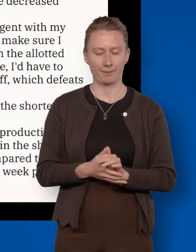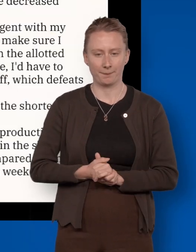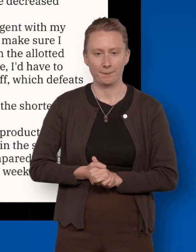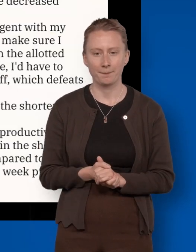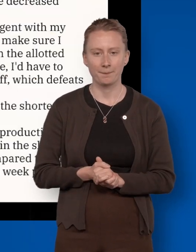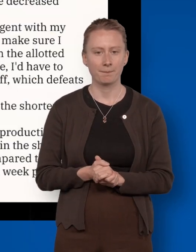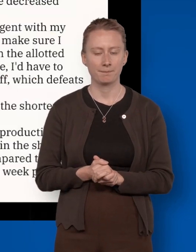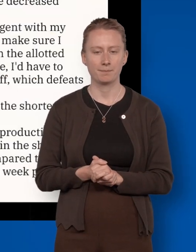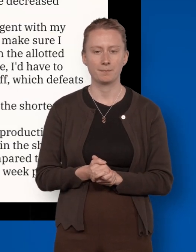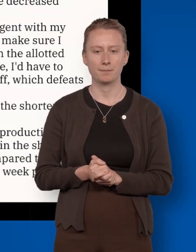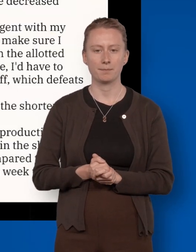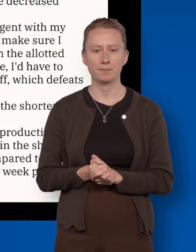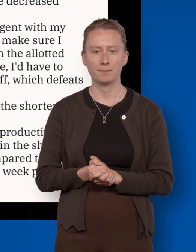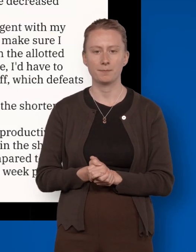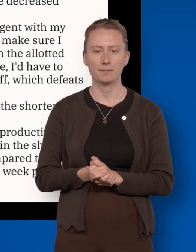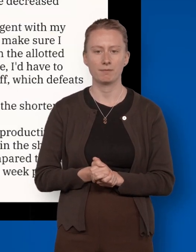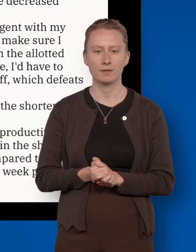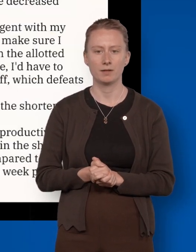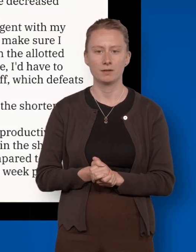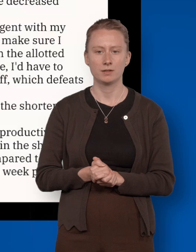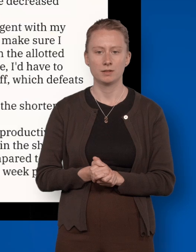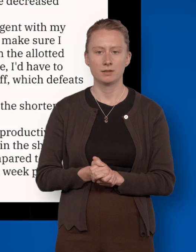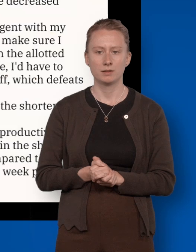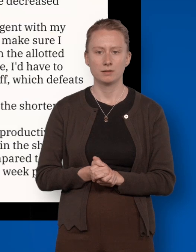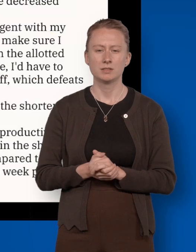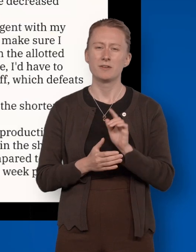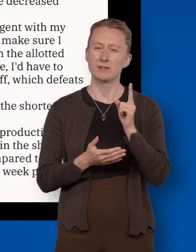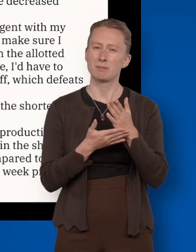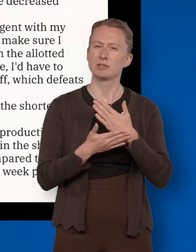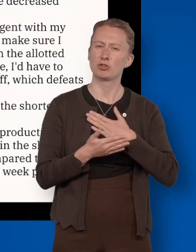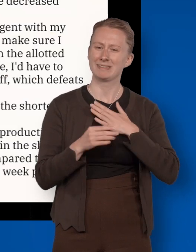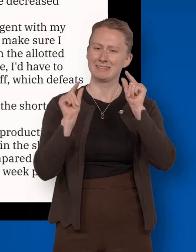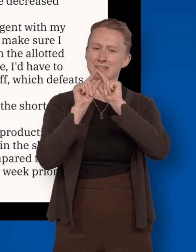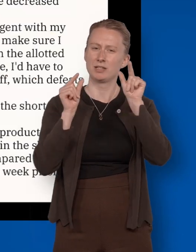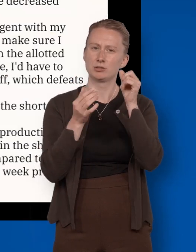yeah, so the first part, sorry, this title is wrong. It's meant to be splitting up responses.